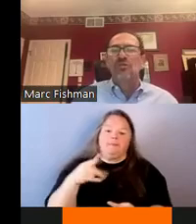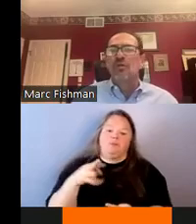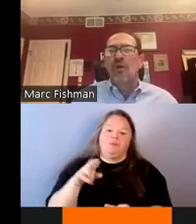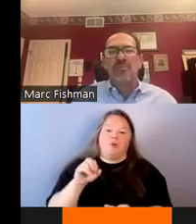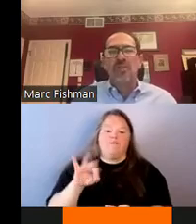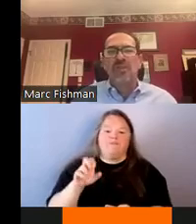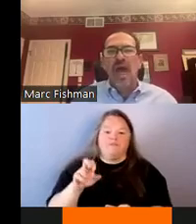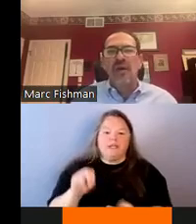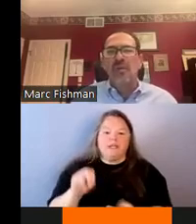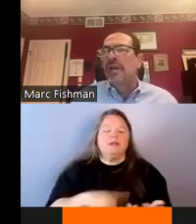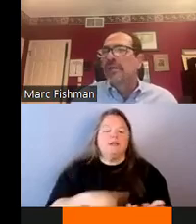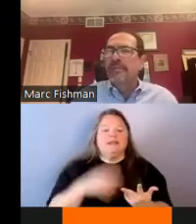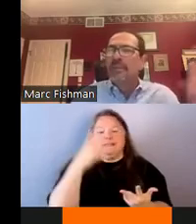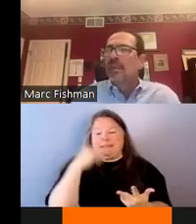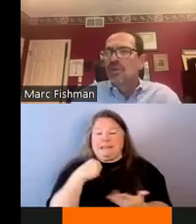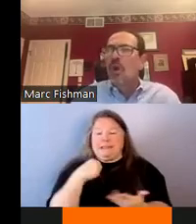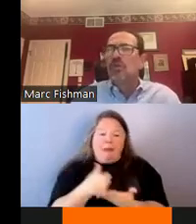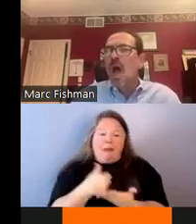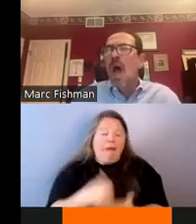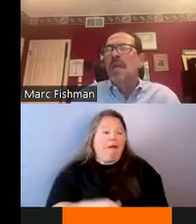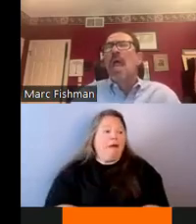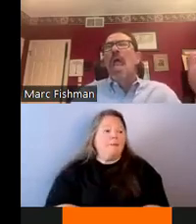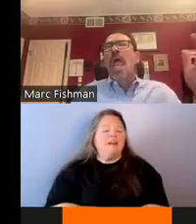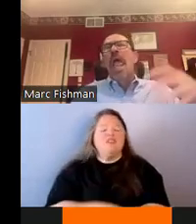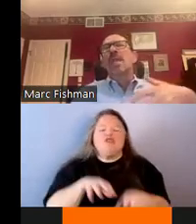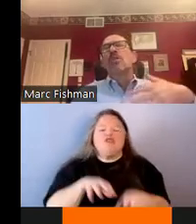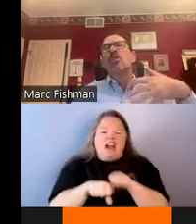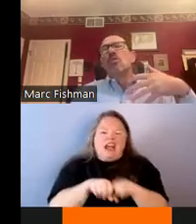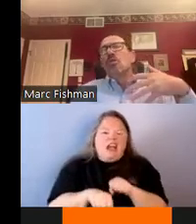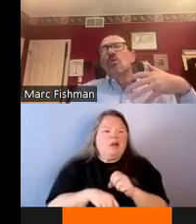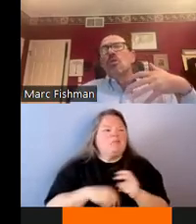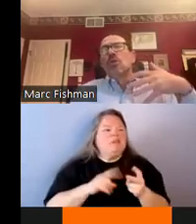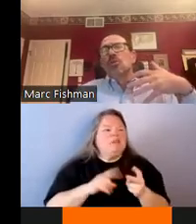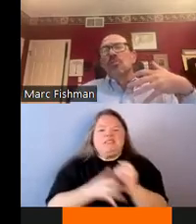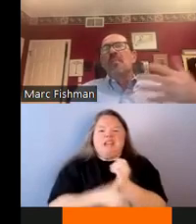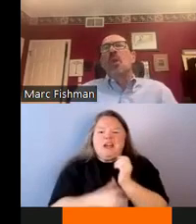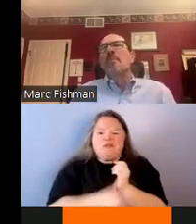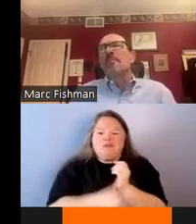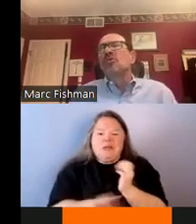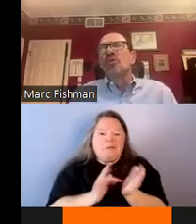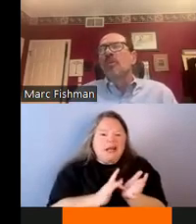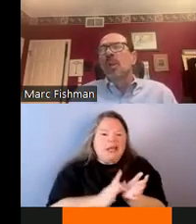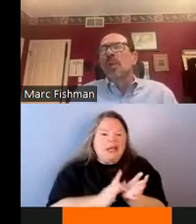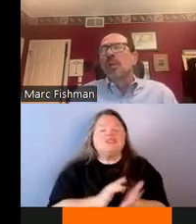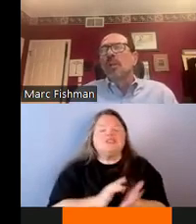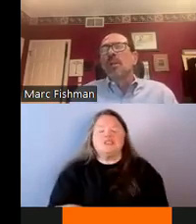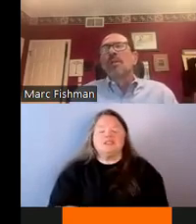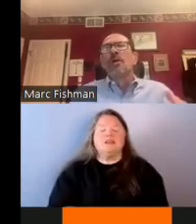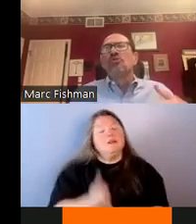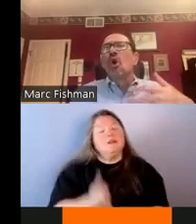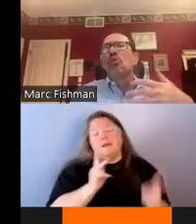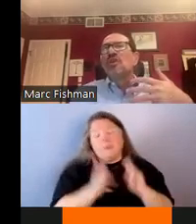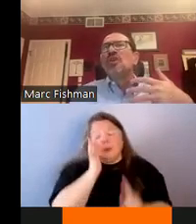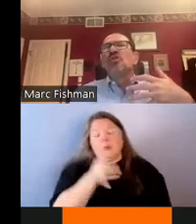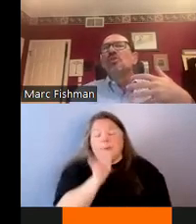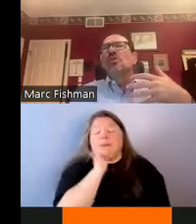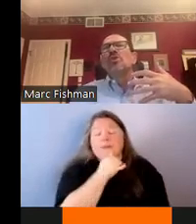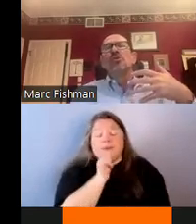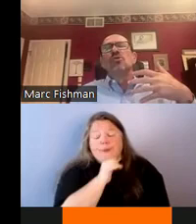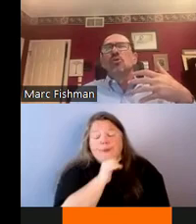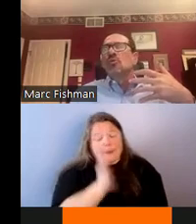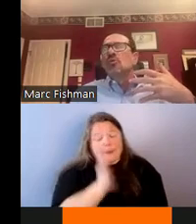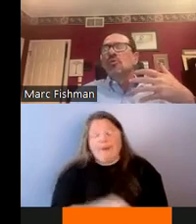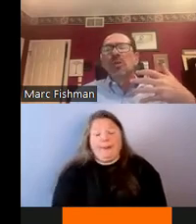use medicines for cramps and diarrhea. The list goes on. And people are miserable. There's no